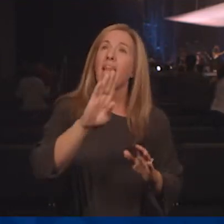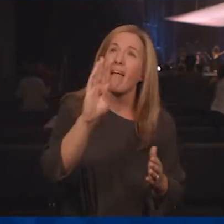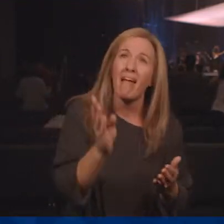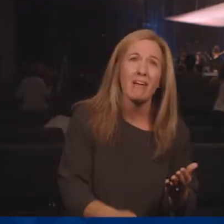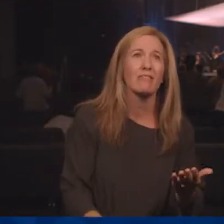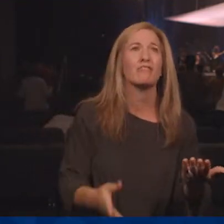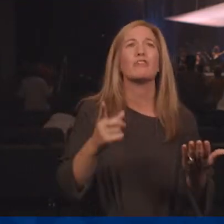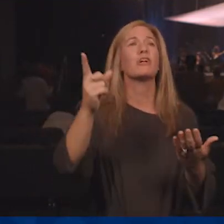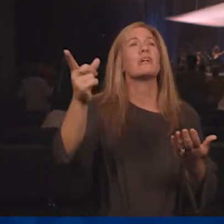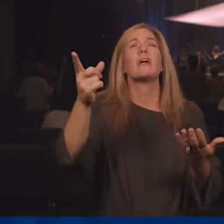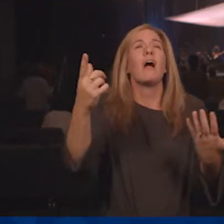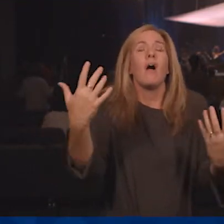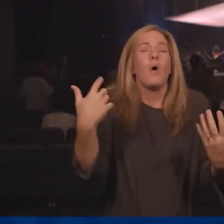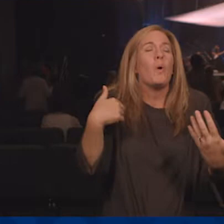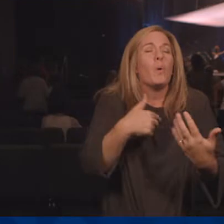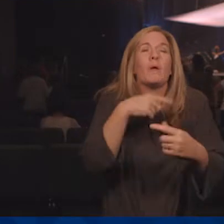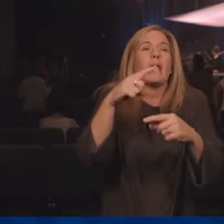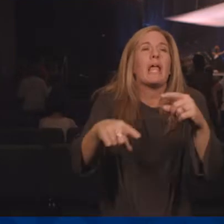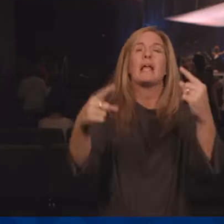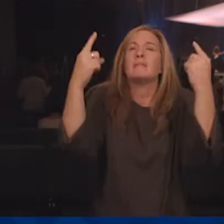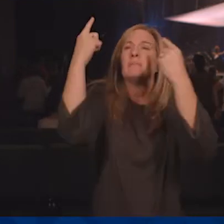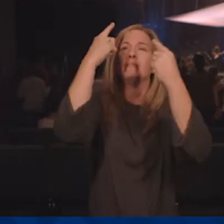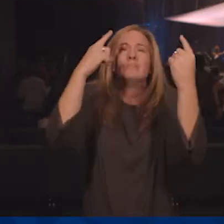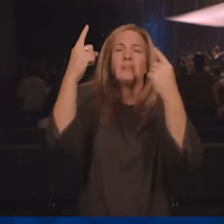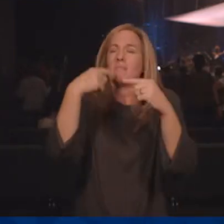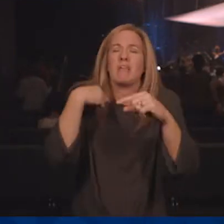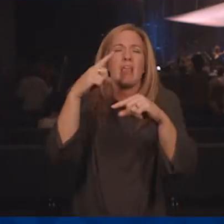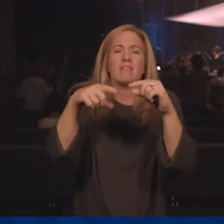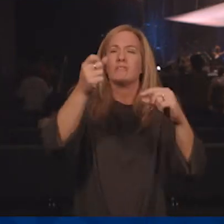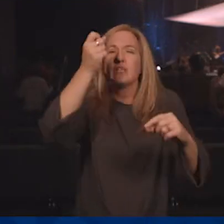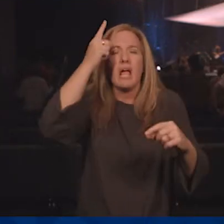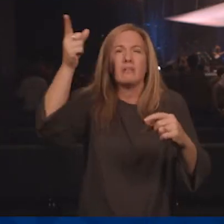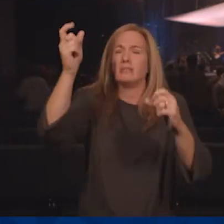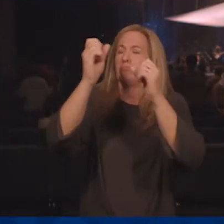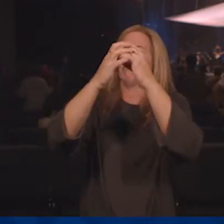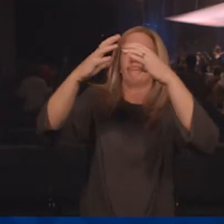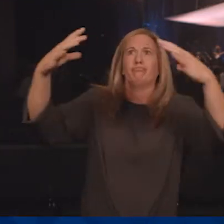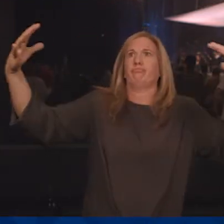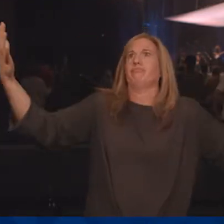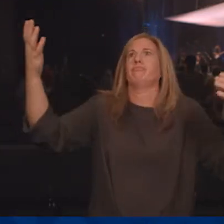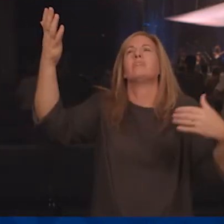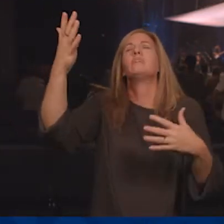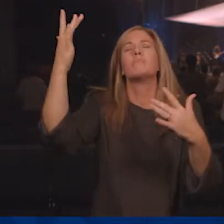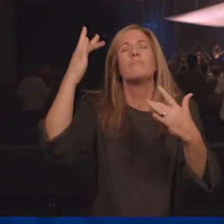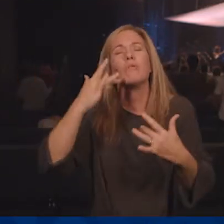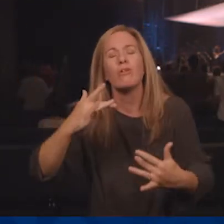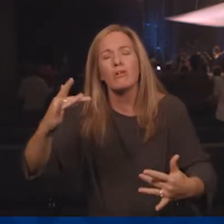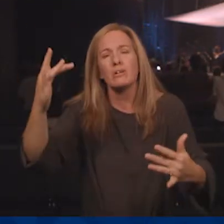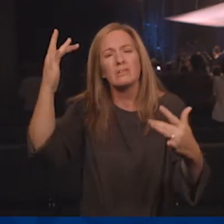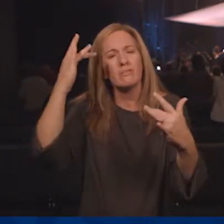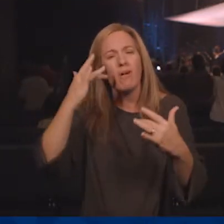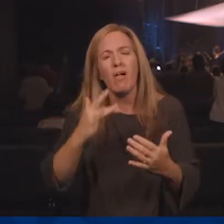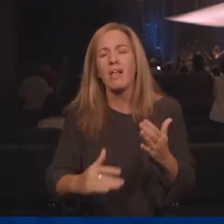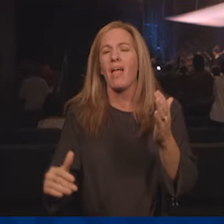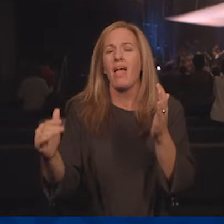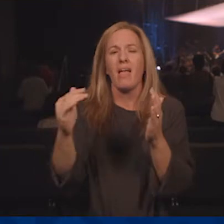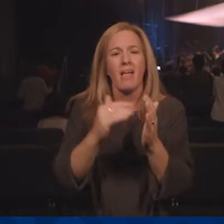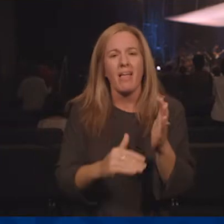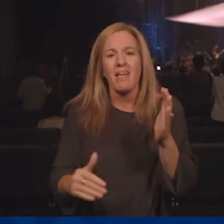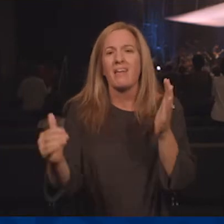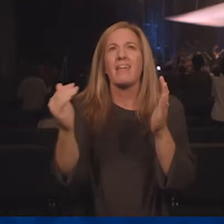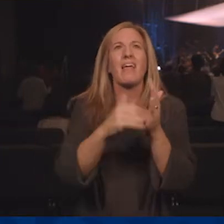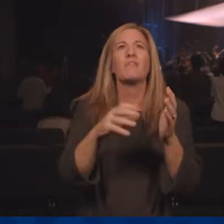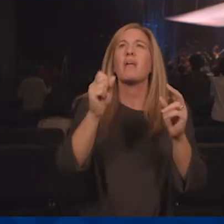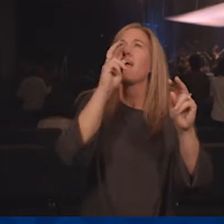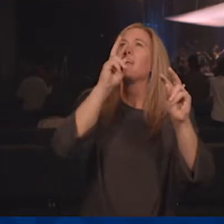that He is beyond our comprehension, that He's merciful time and time again. We can turn to Him